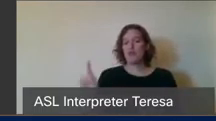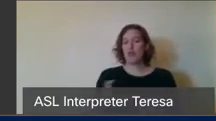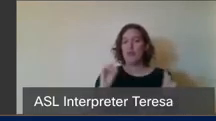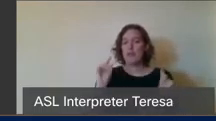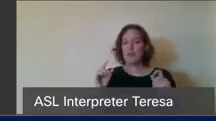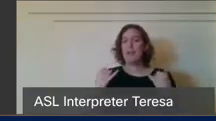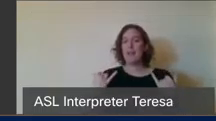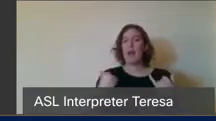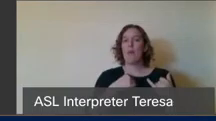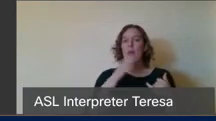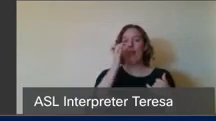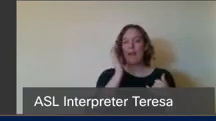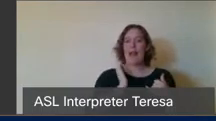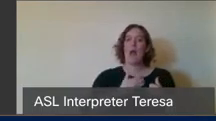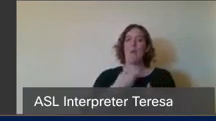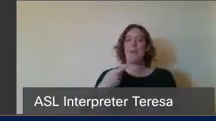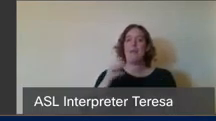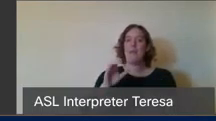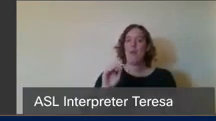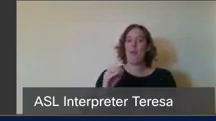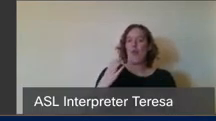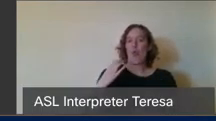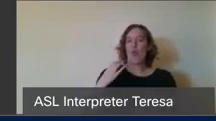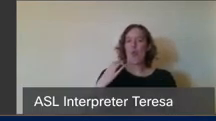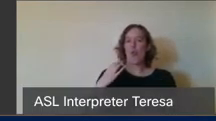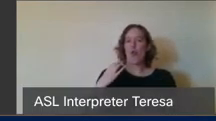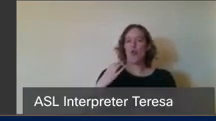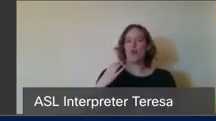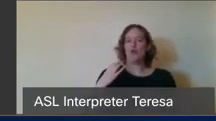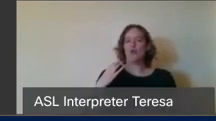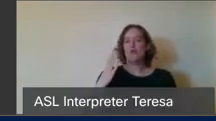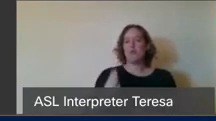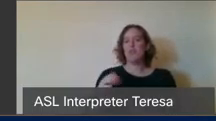will listen to our PCO coaches in a video.